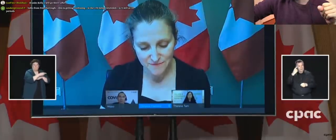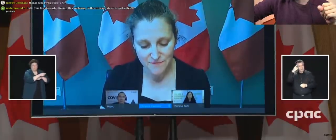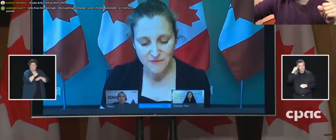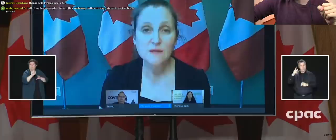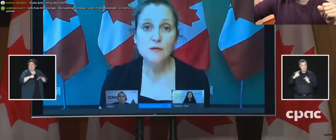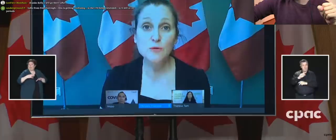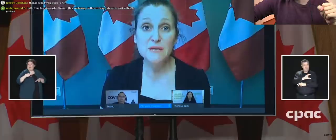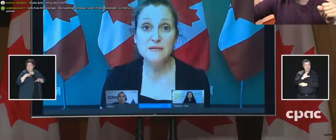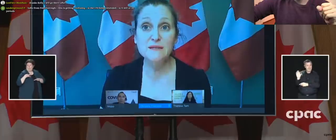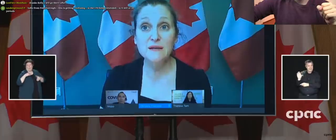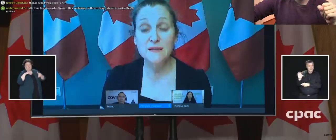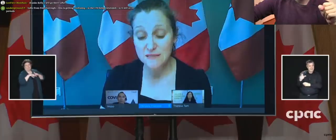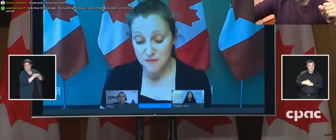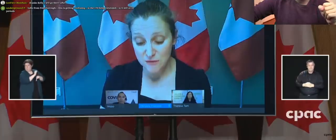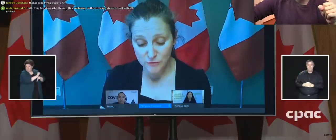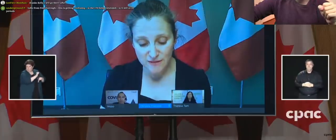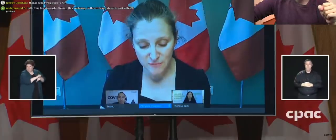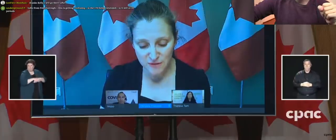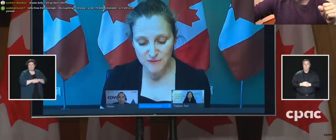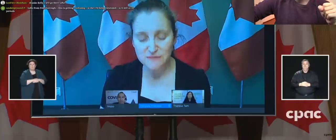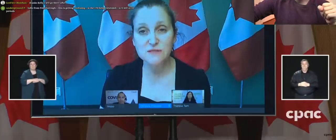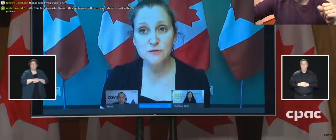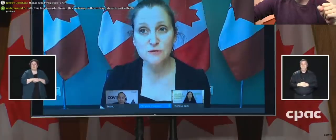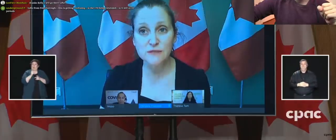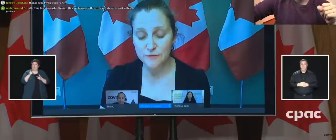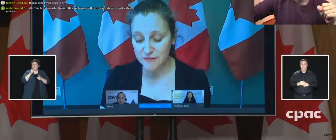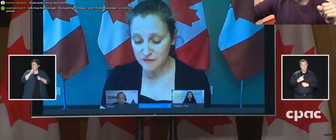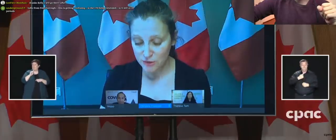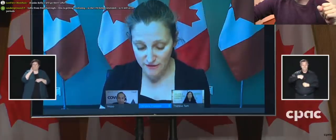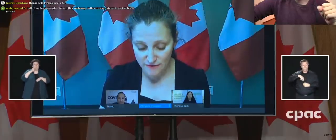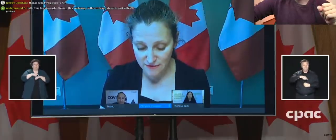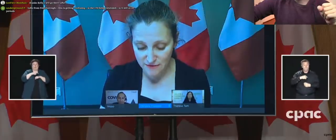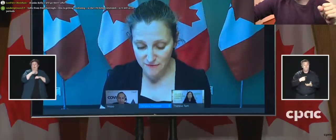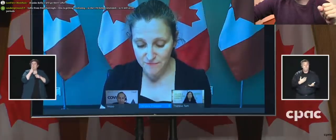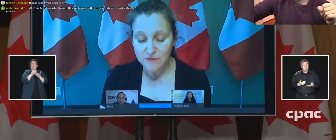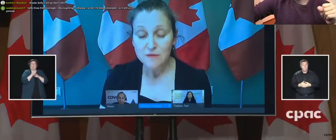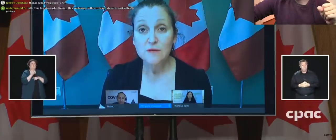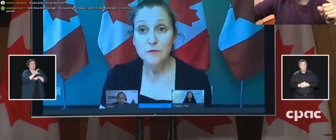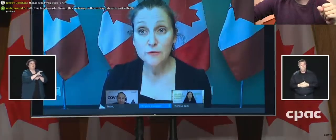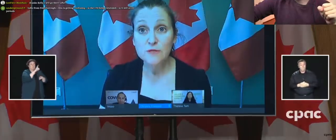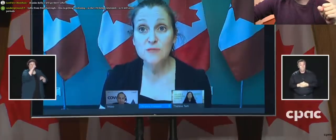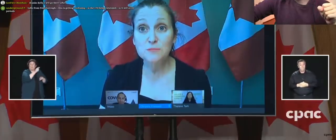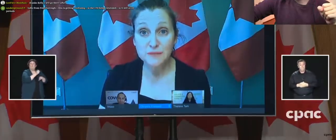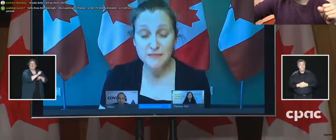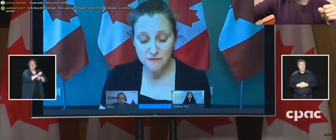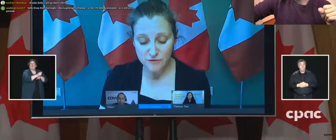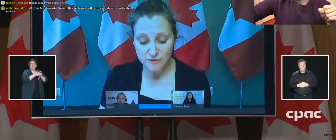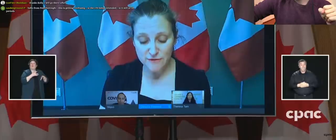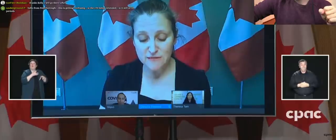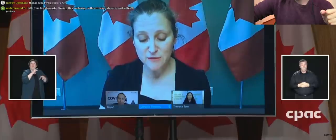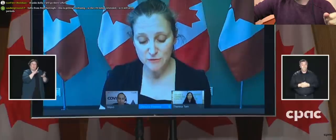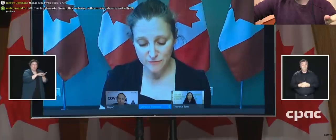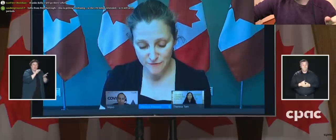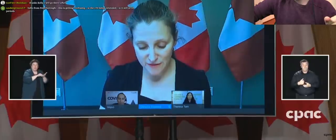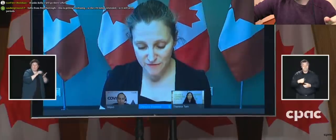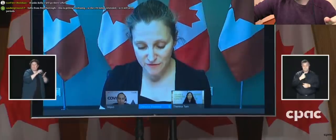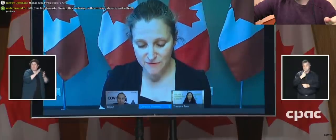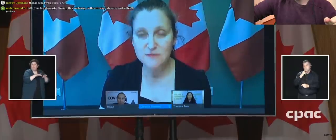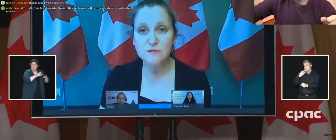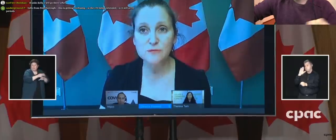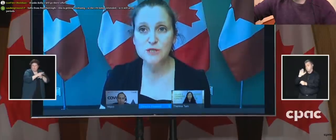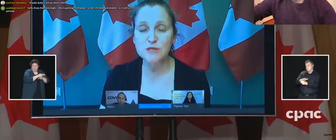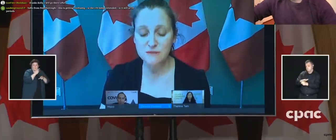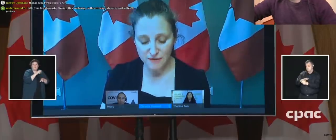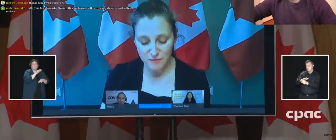Canadians. We're making a historic commitment to early learning and childcare. $30 billion over